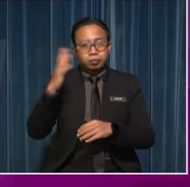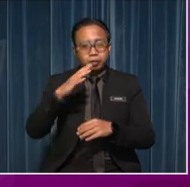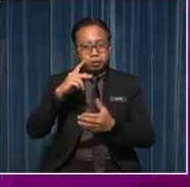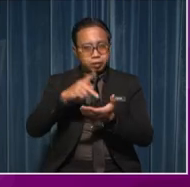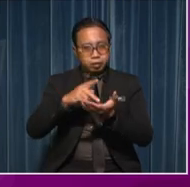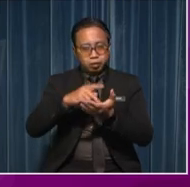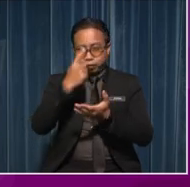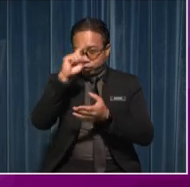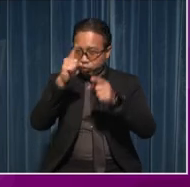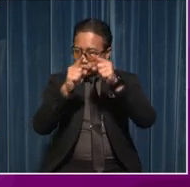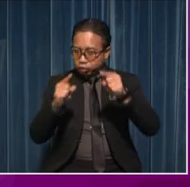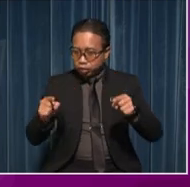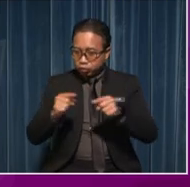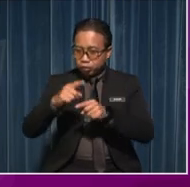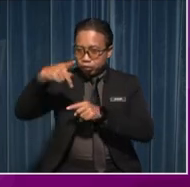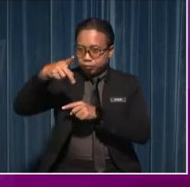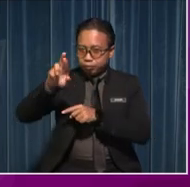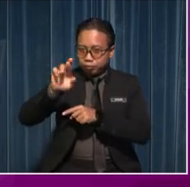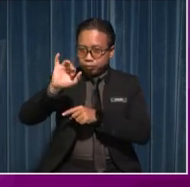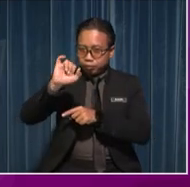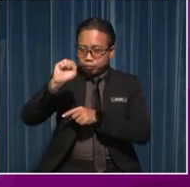count for the triangular prism now.